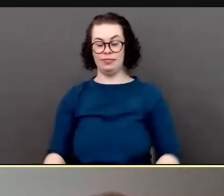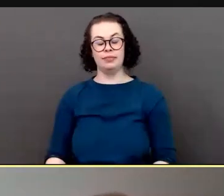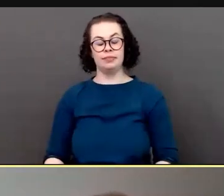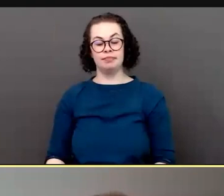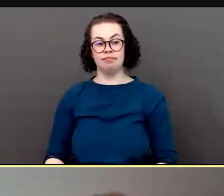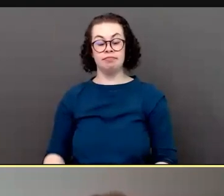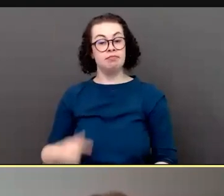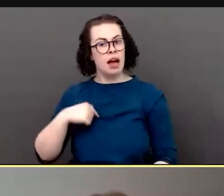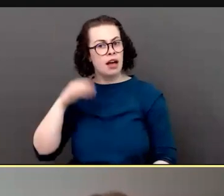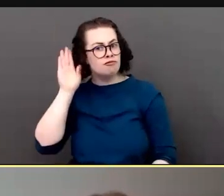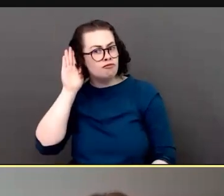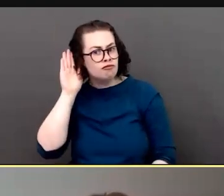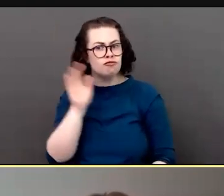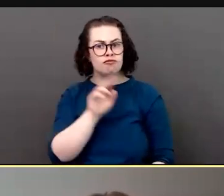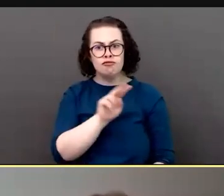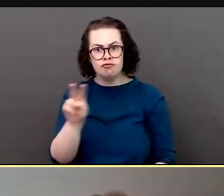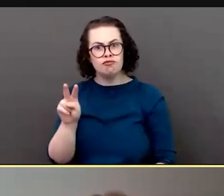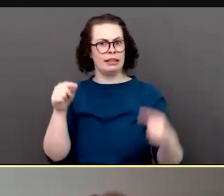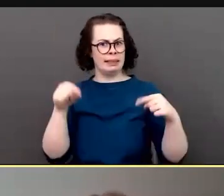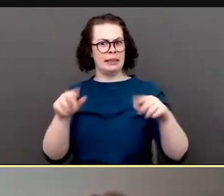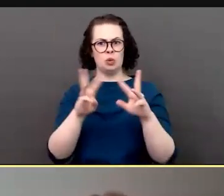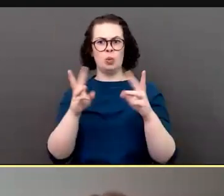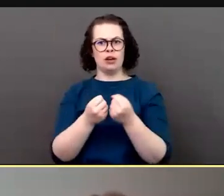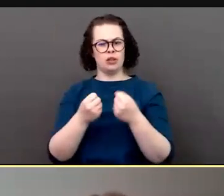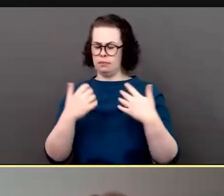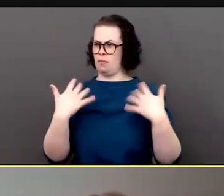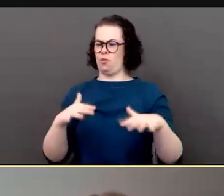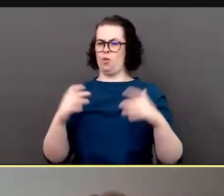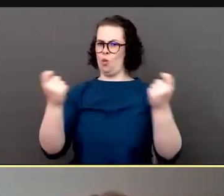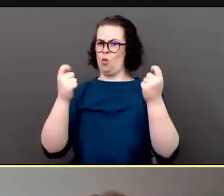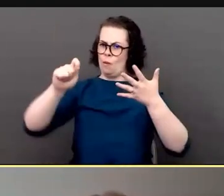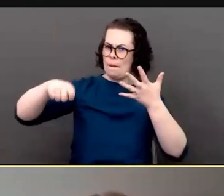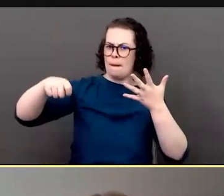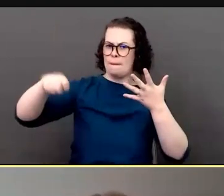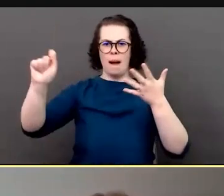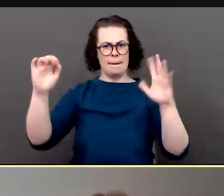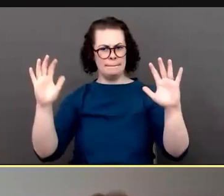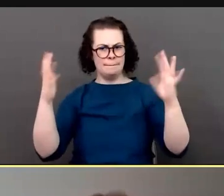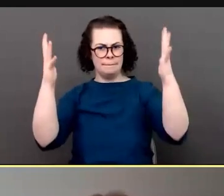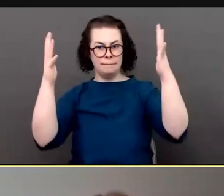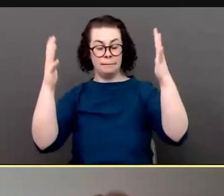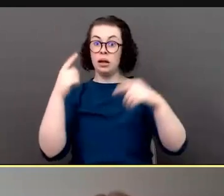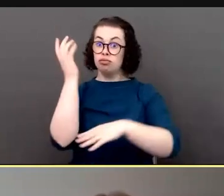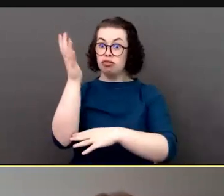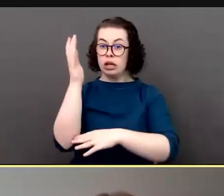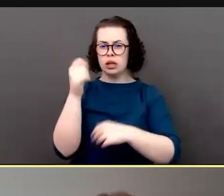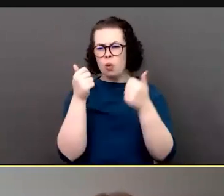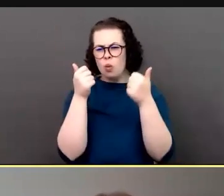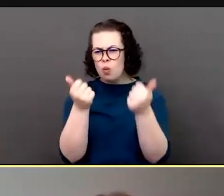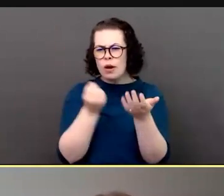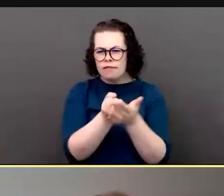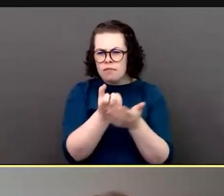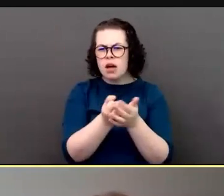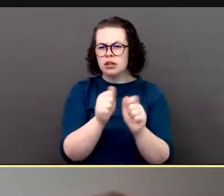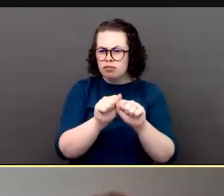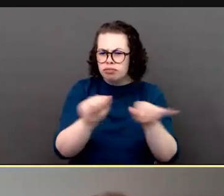workshop has been a success, and that the presentations were very rich and really well received.